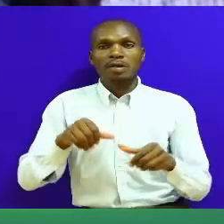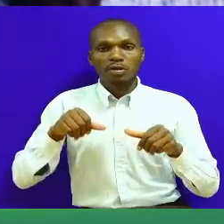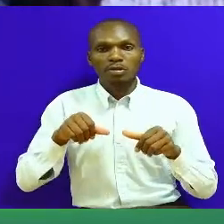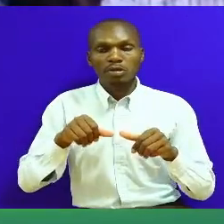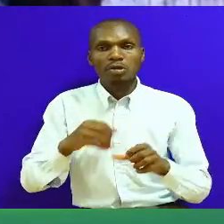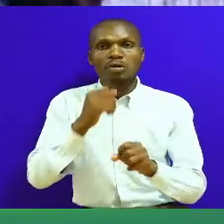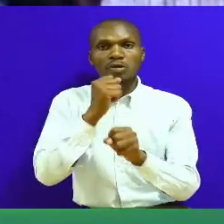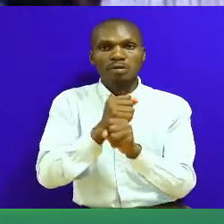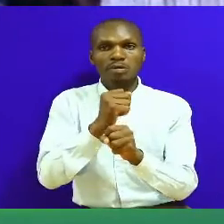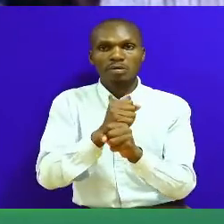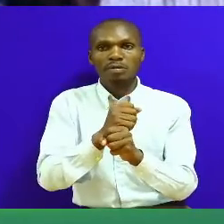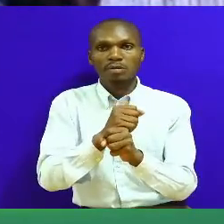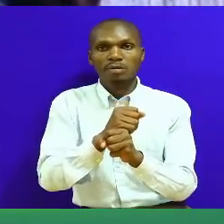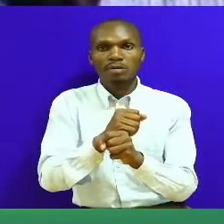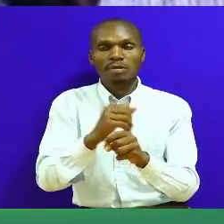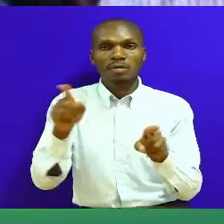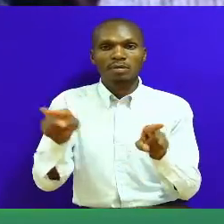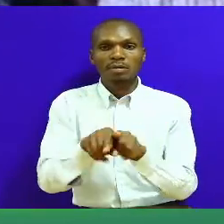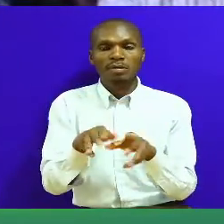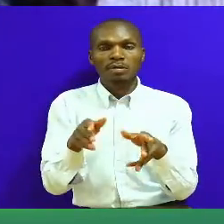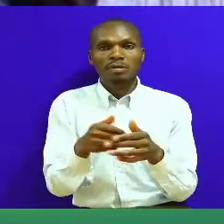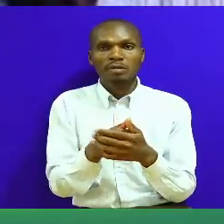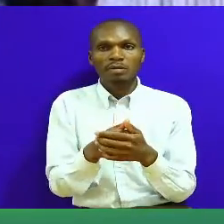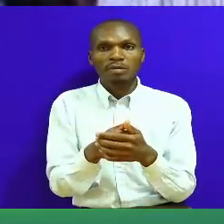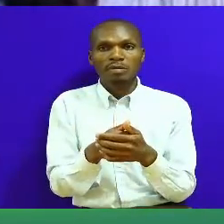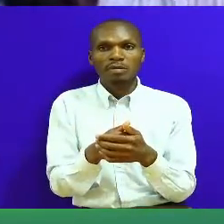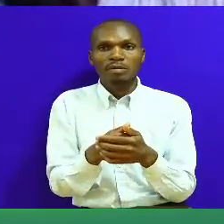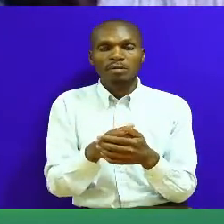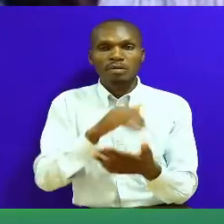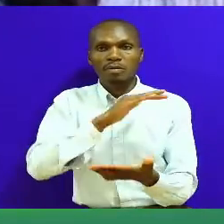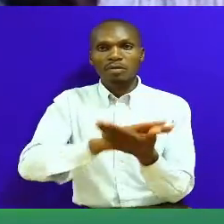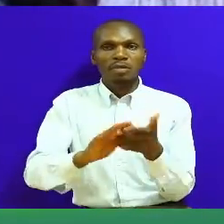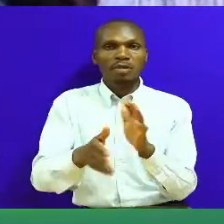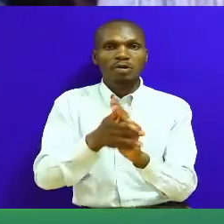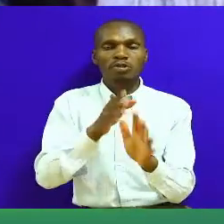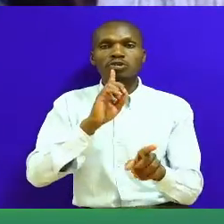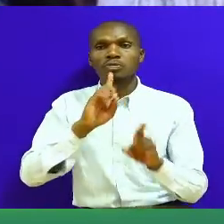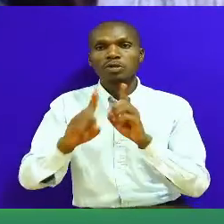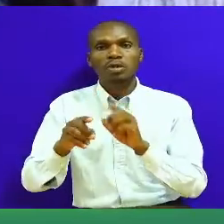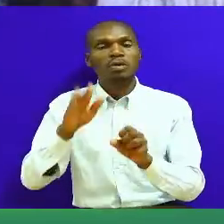theaters and the maternity wards. So without saying much, I would leave for